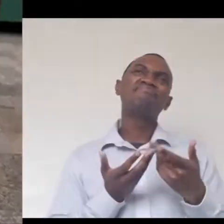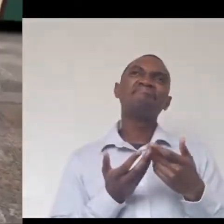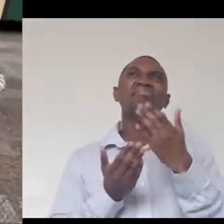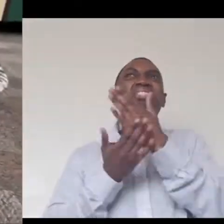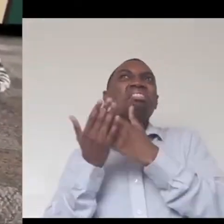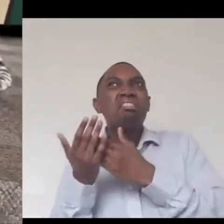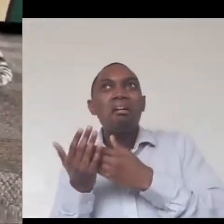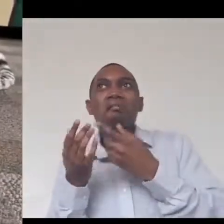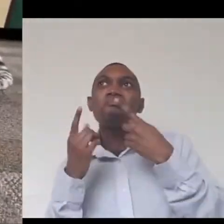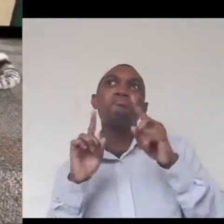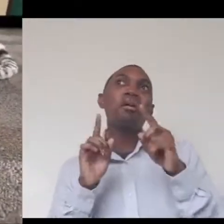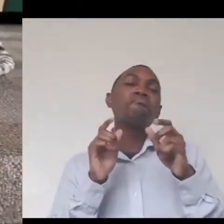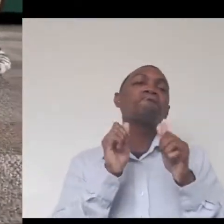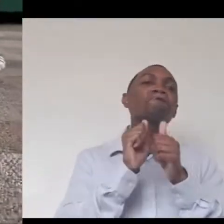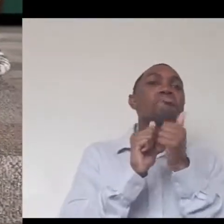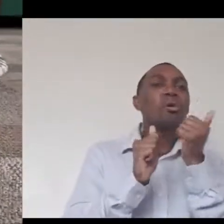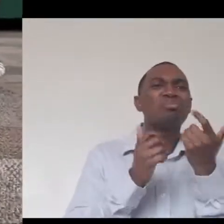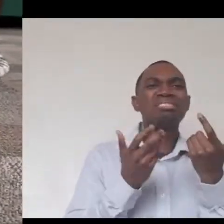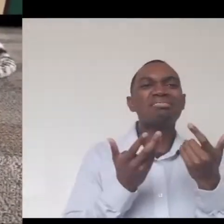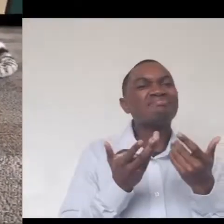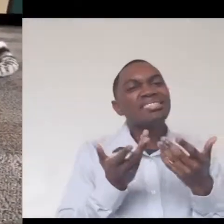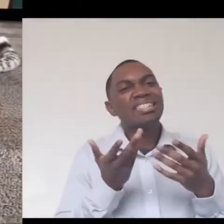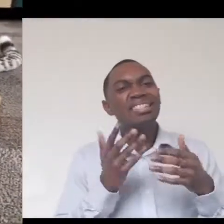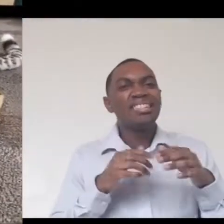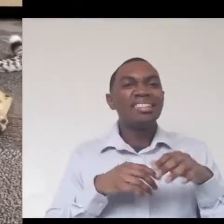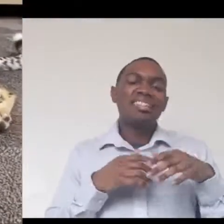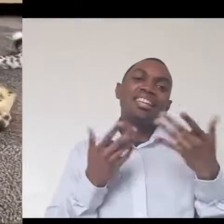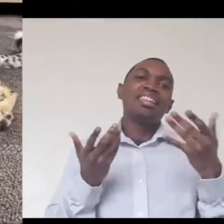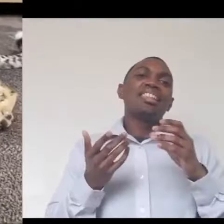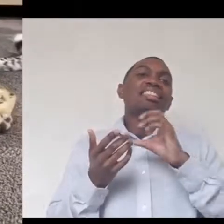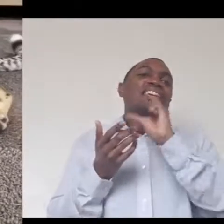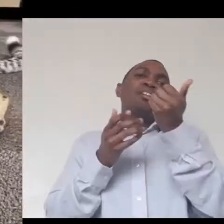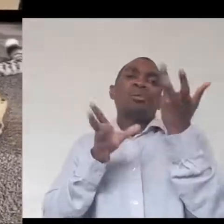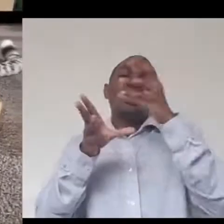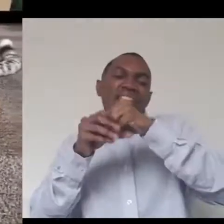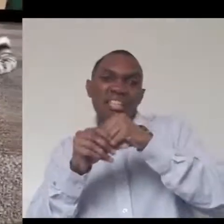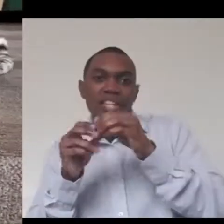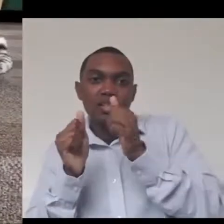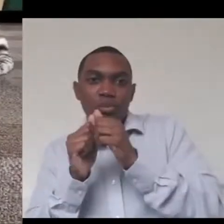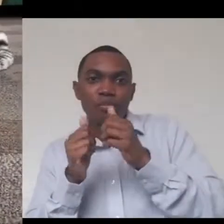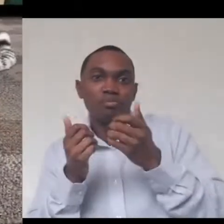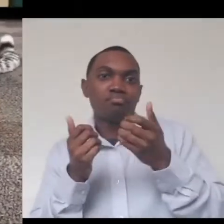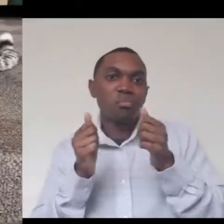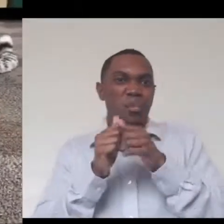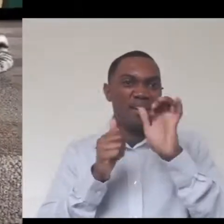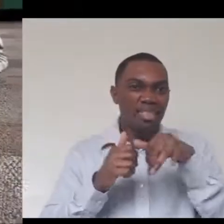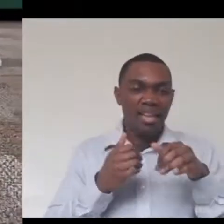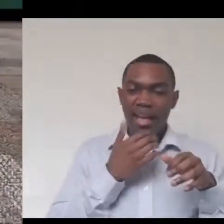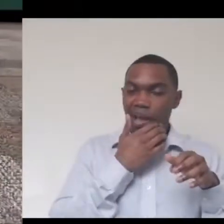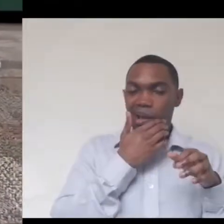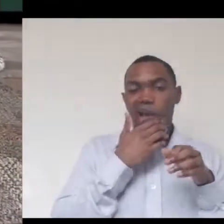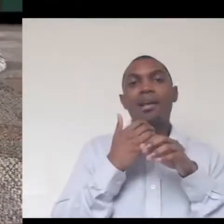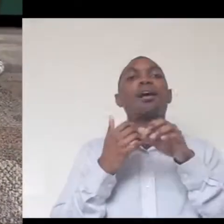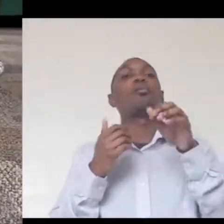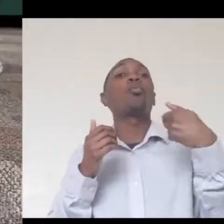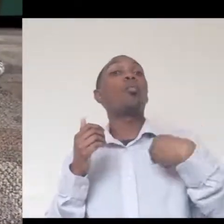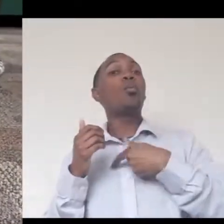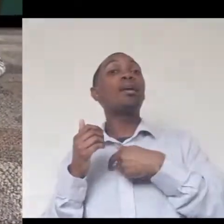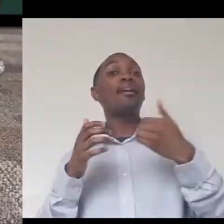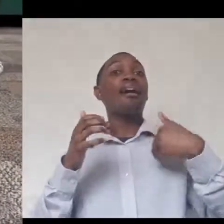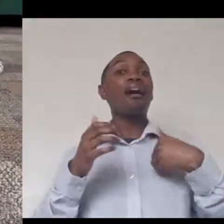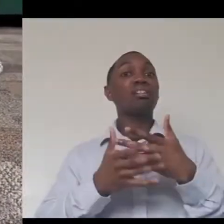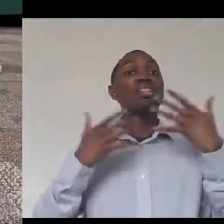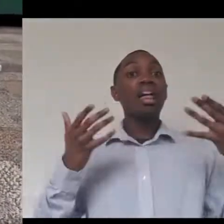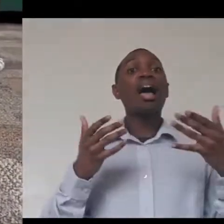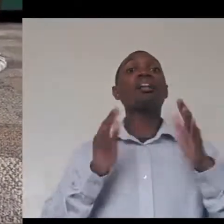I don't say they don't like it, they just don't really engage with it like your house cats at home do. We have a lot of really great enrichment that we do